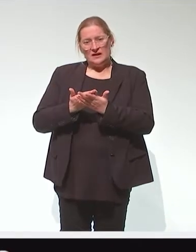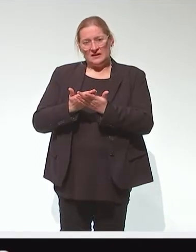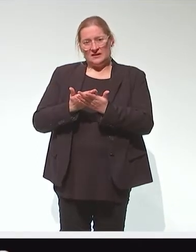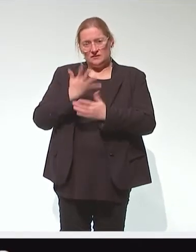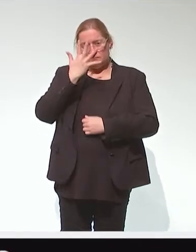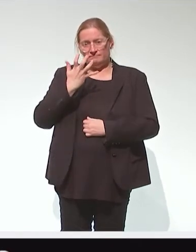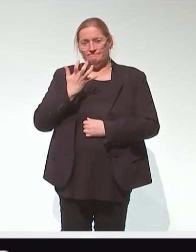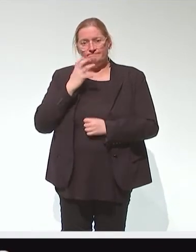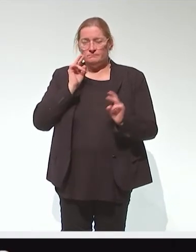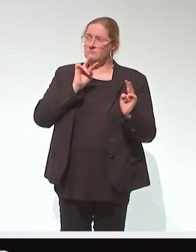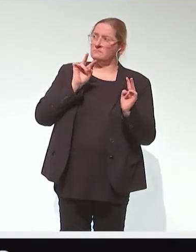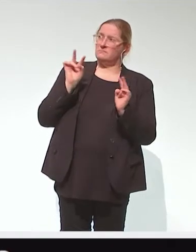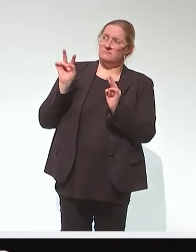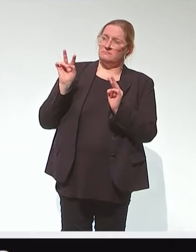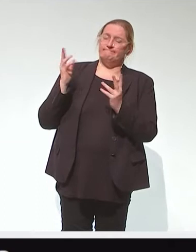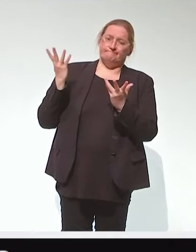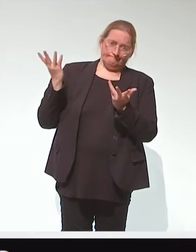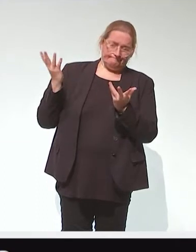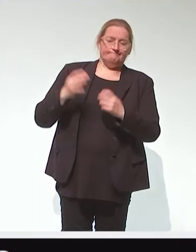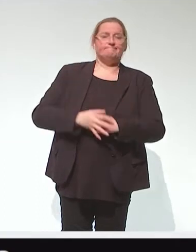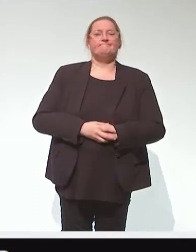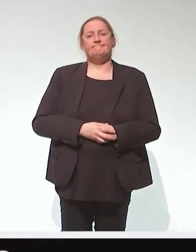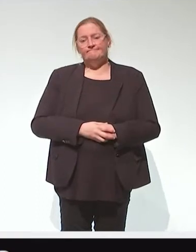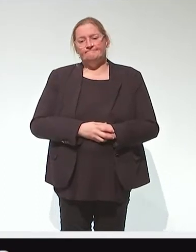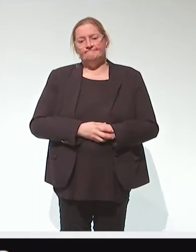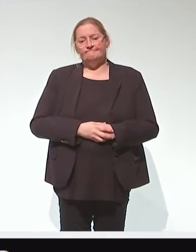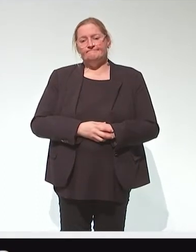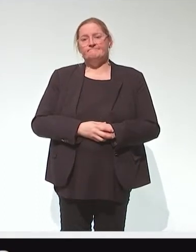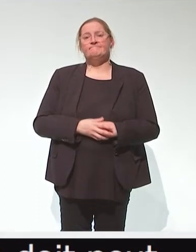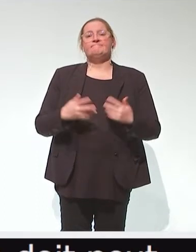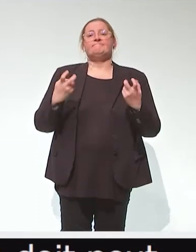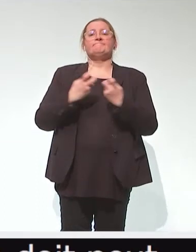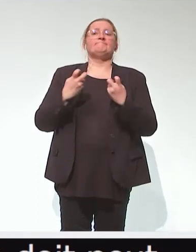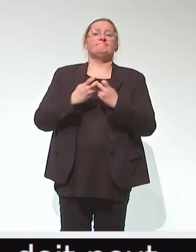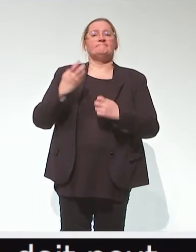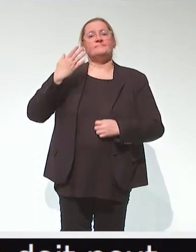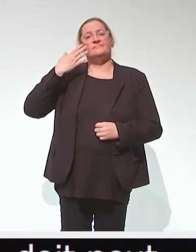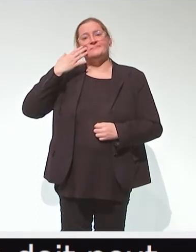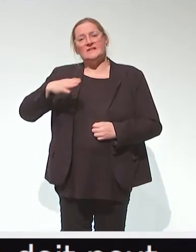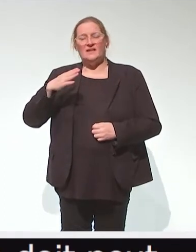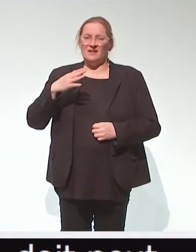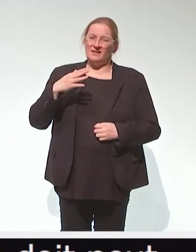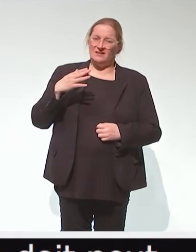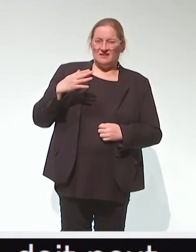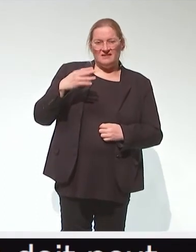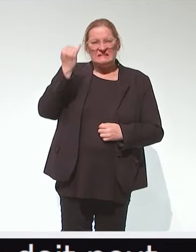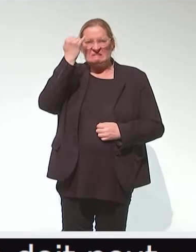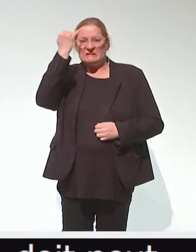there is a dark aspect to this. And I'm thinking about the speech